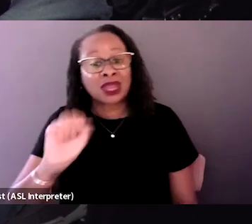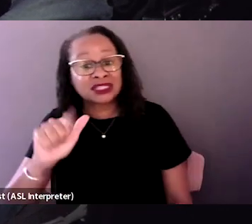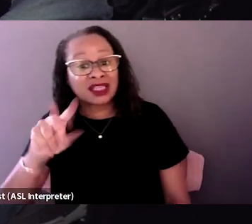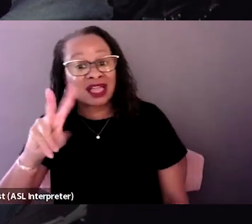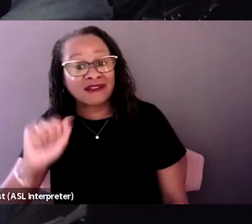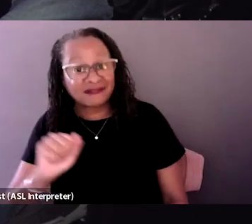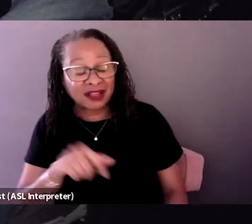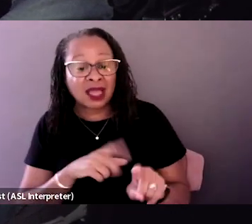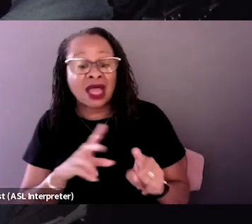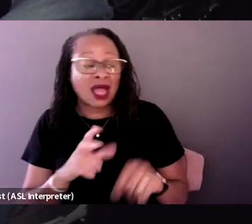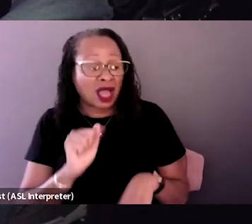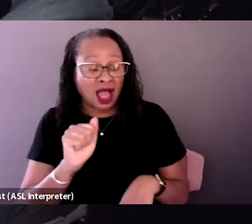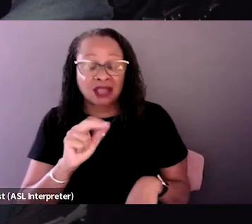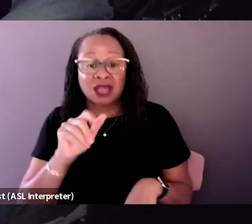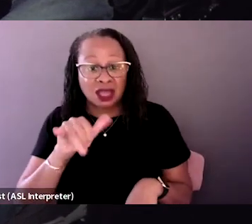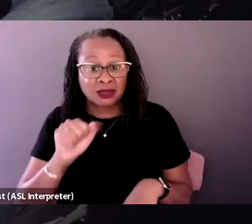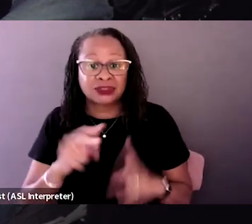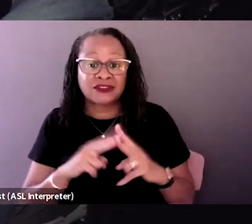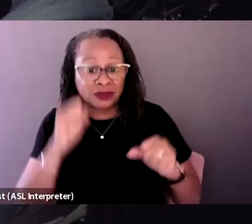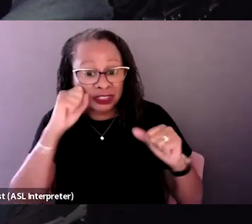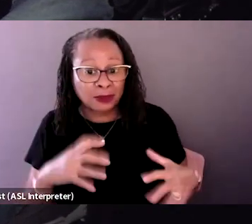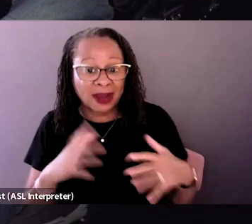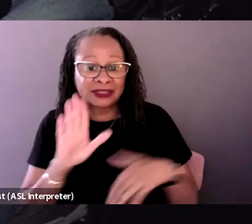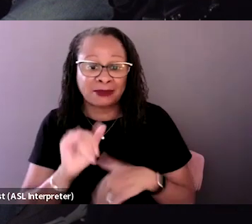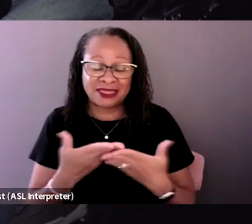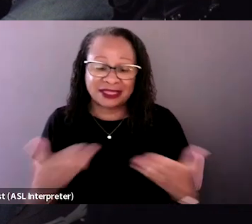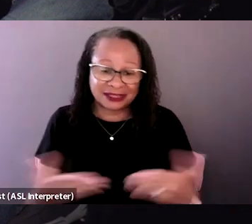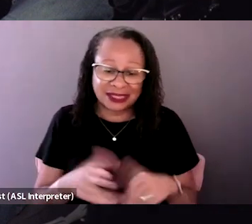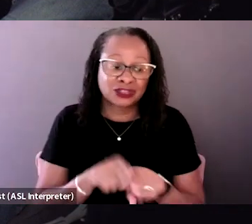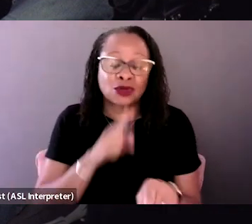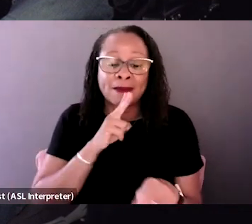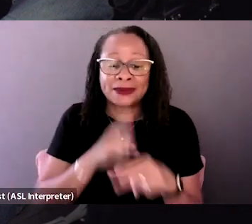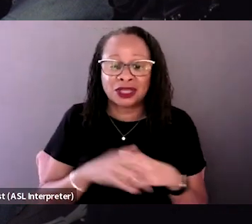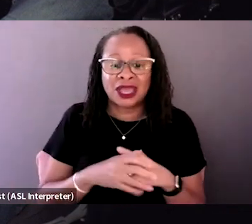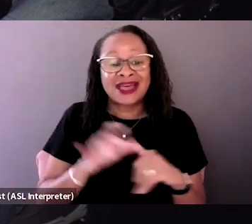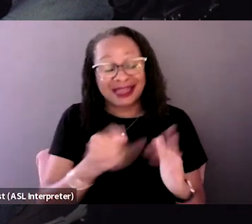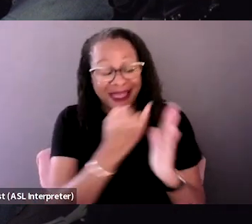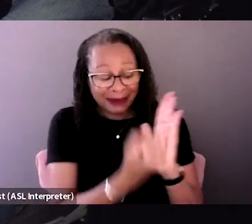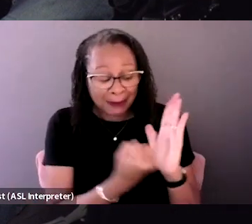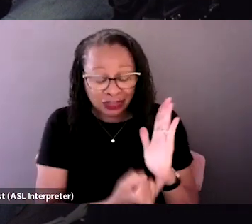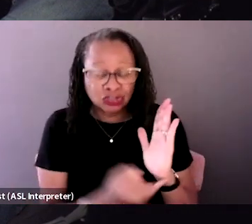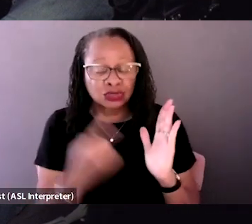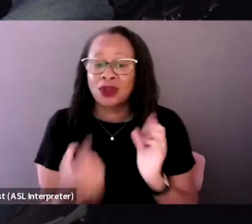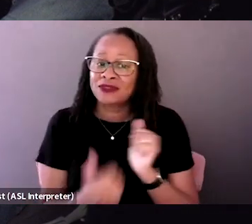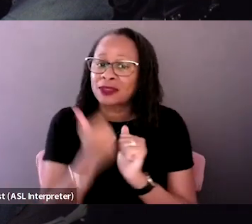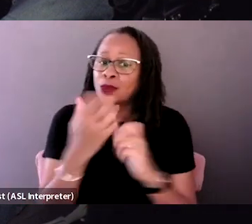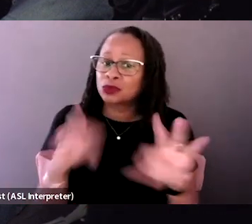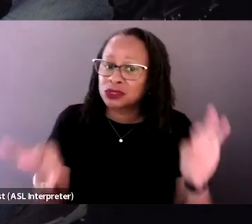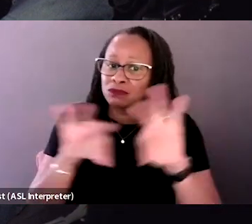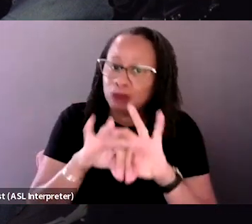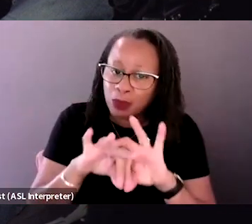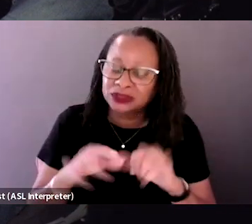was really, and Anya was really surprised by this animation. But this animation is one